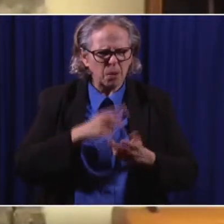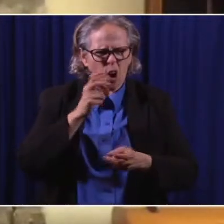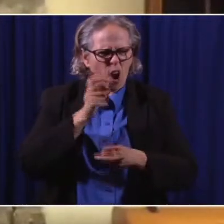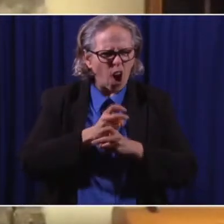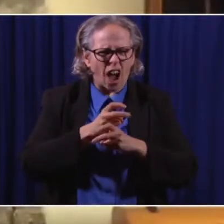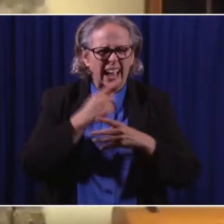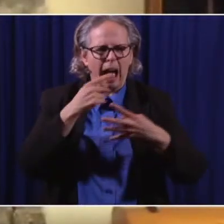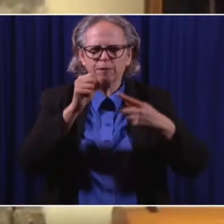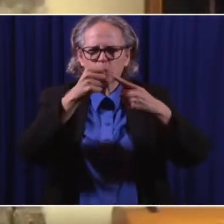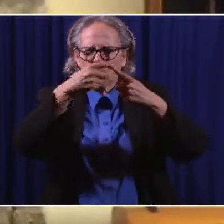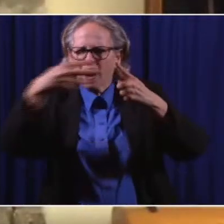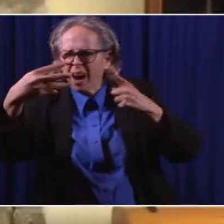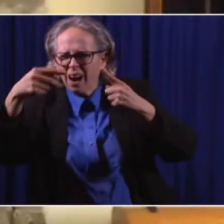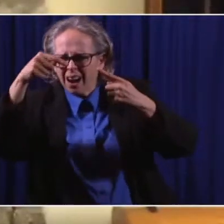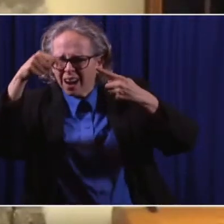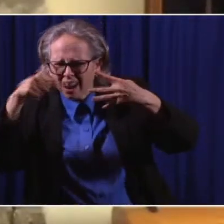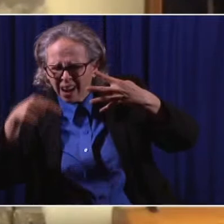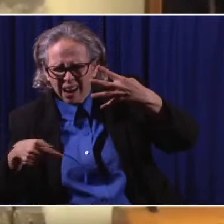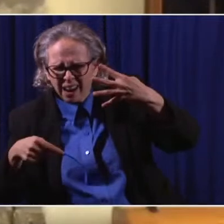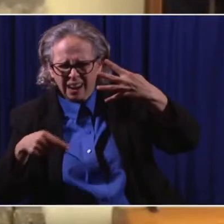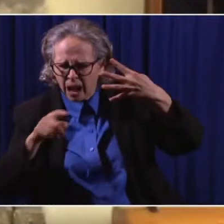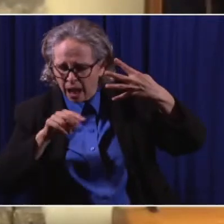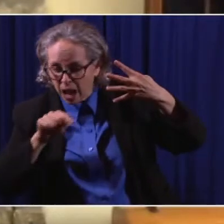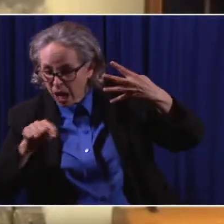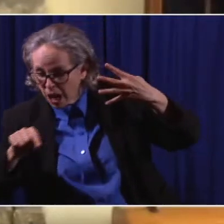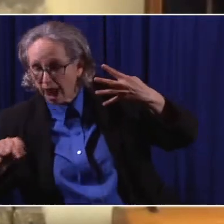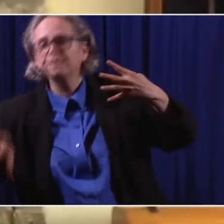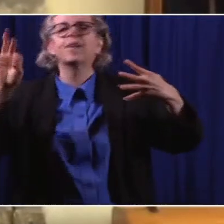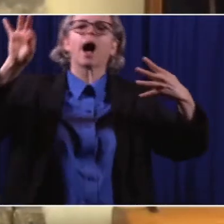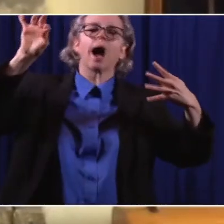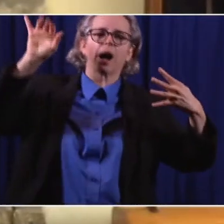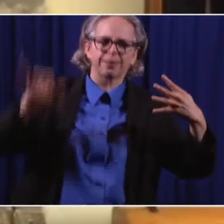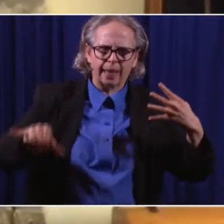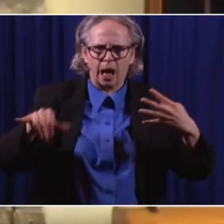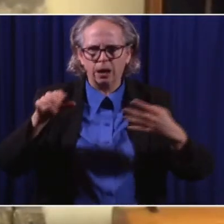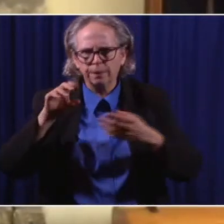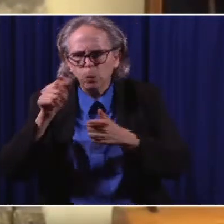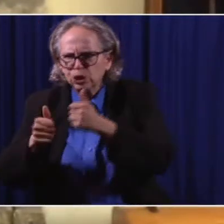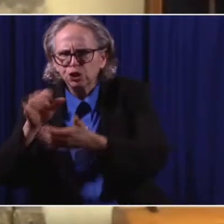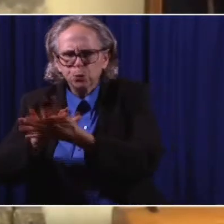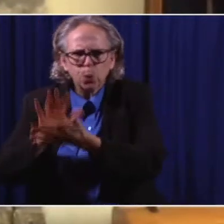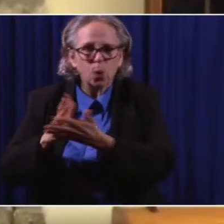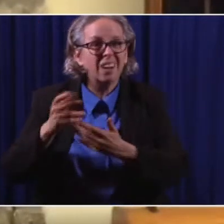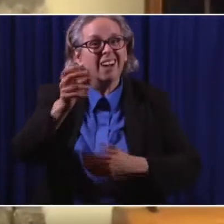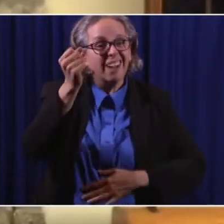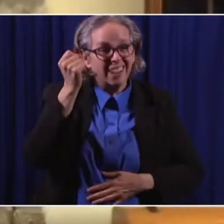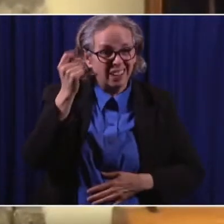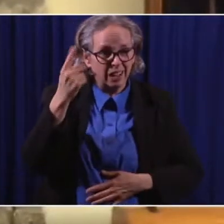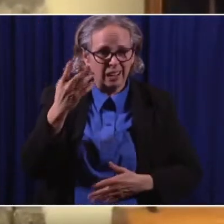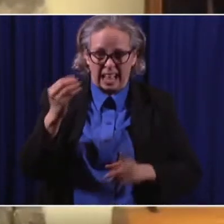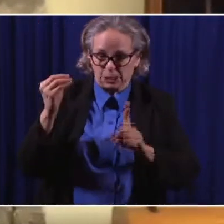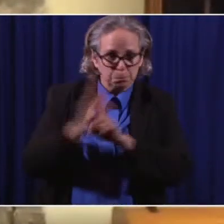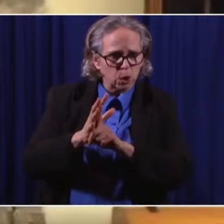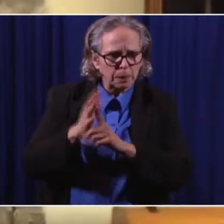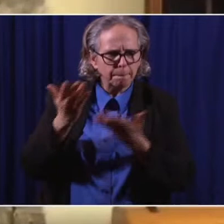They may have been students getting together. It may have been parents having an alternative